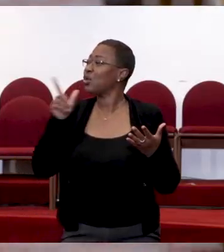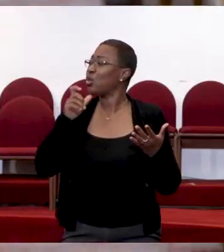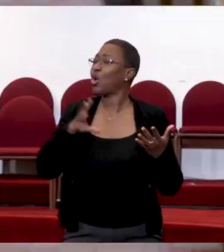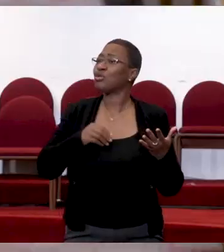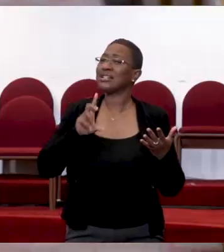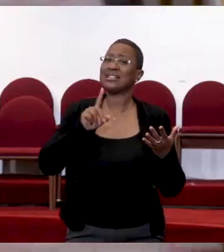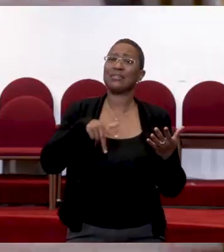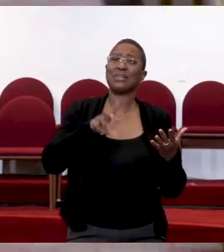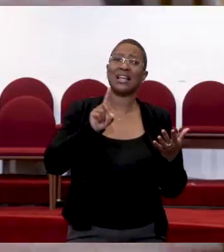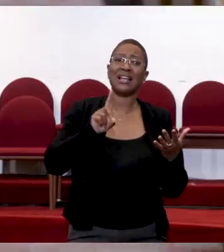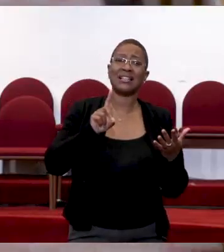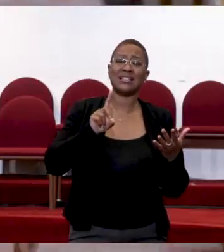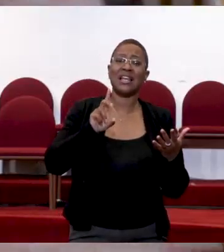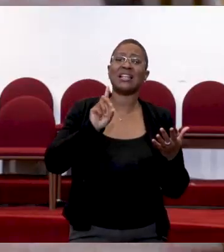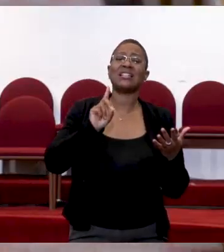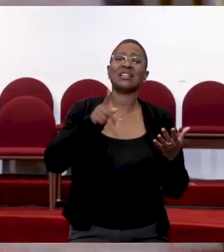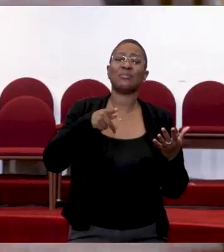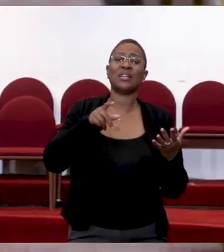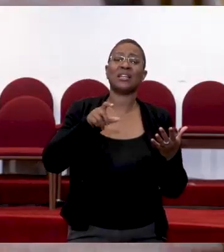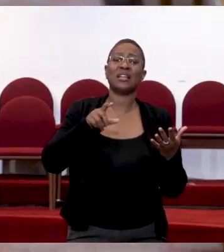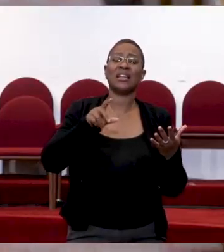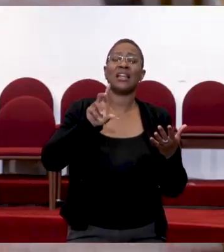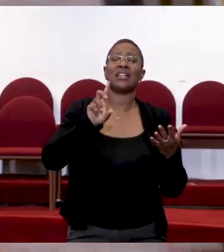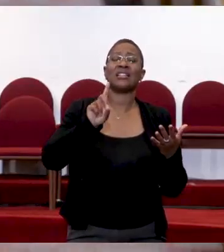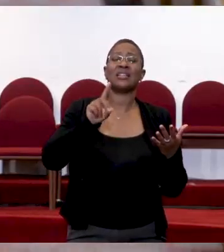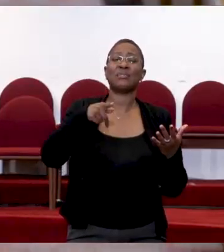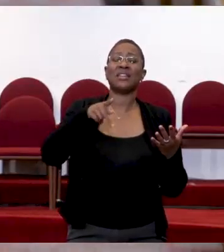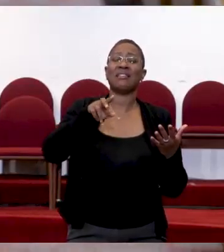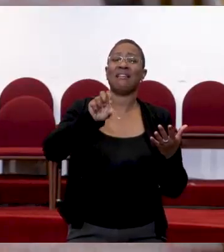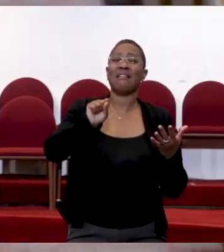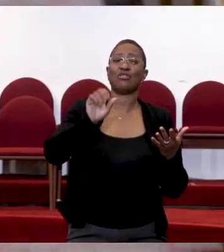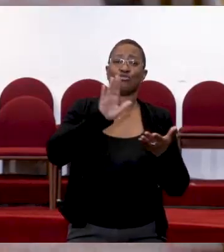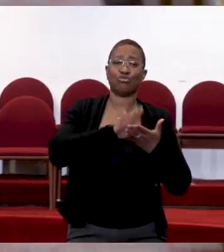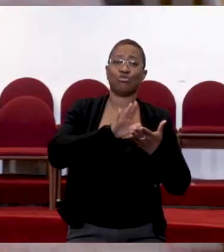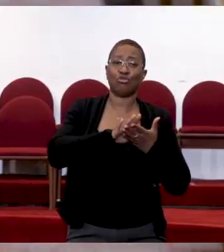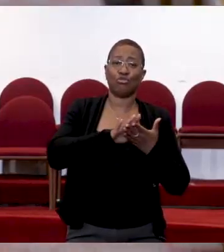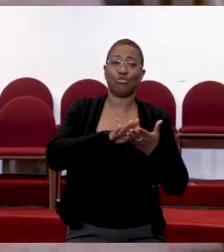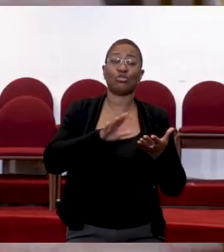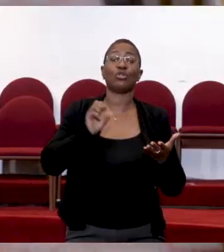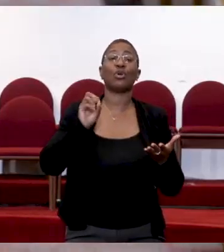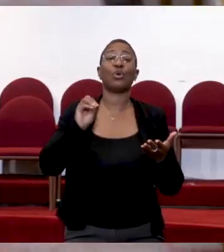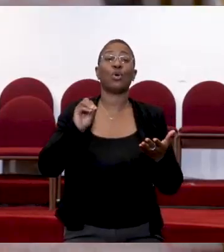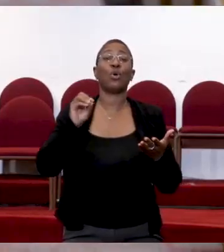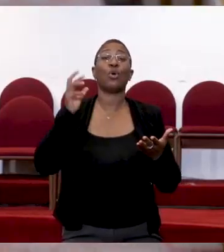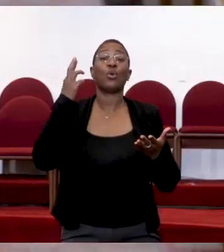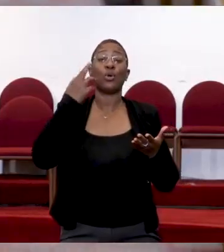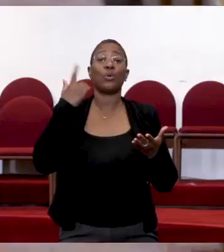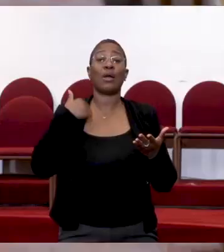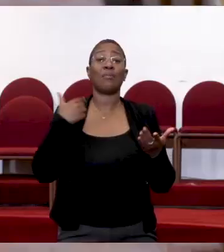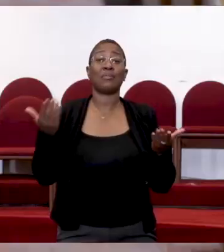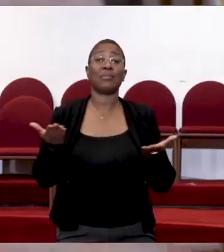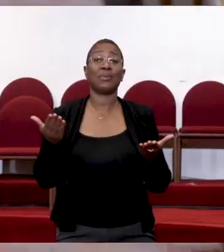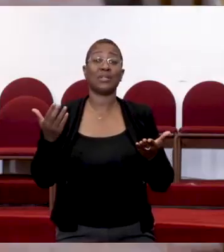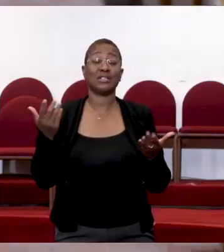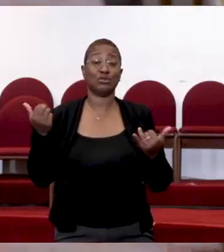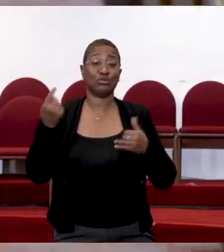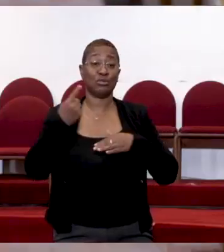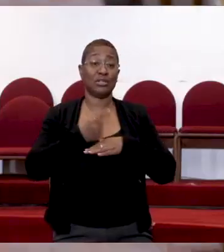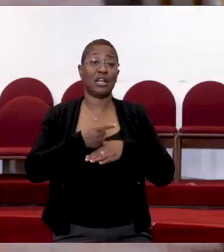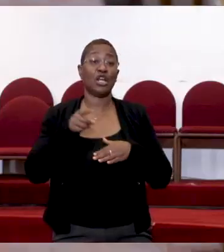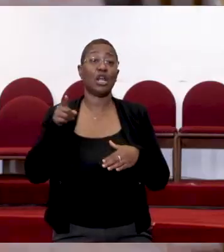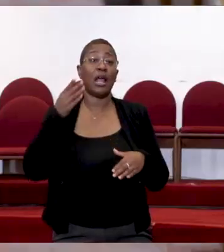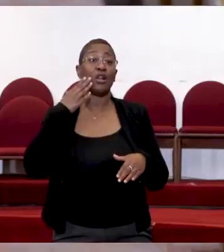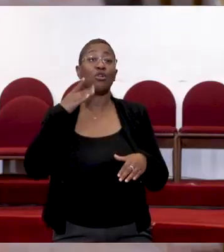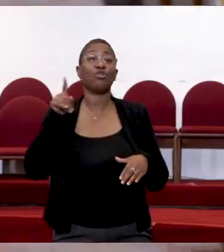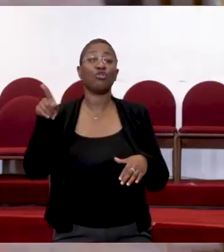Okay, it sounds like that's a Detroit Public School building. Okay. Only reason I'm standing here today is that I know that you